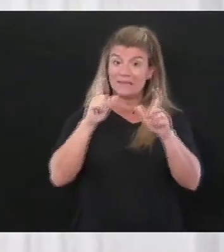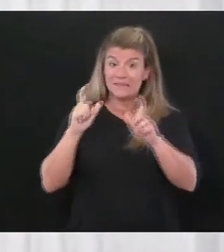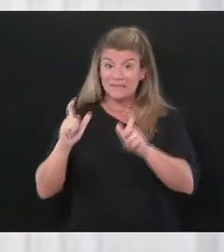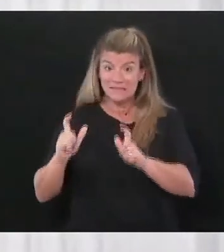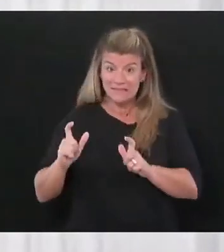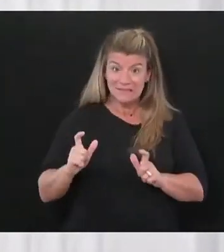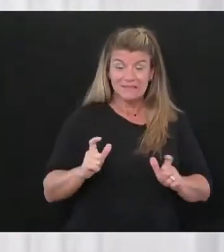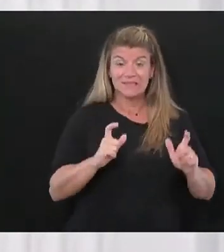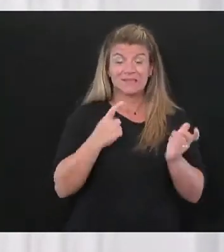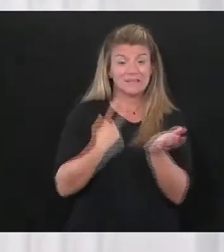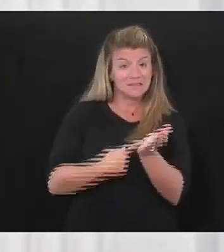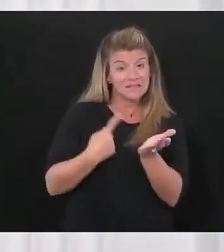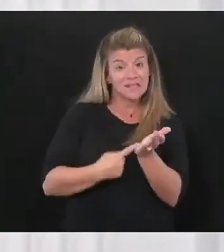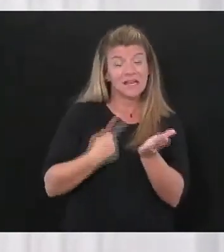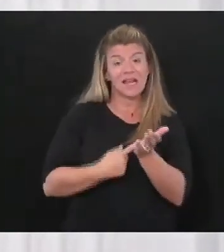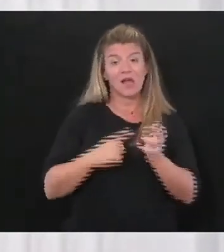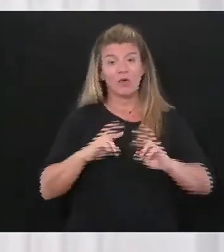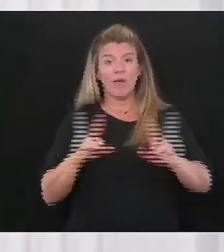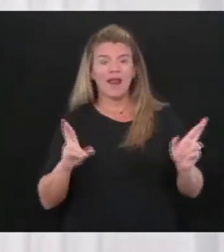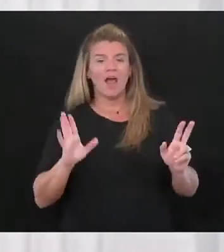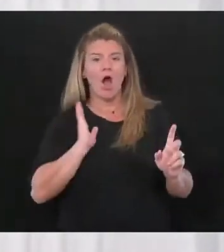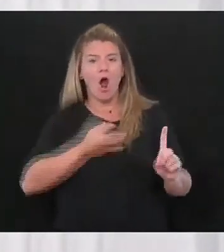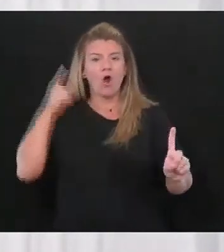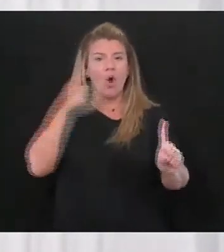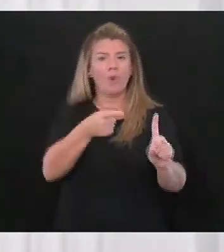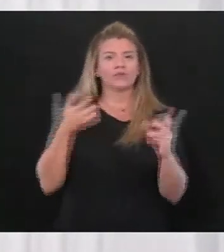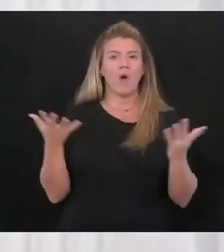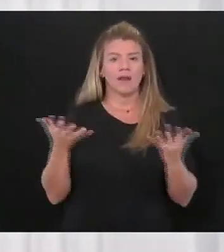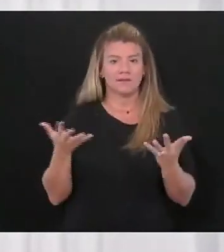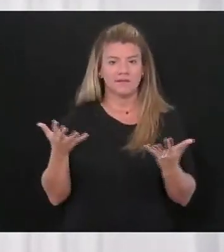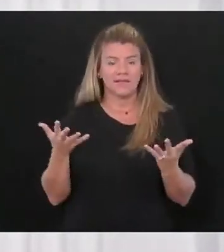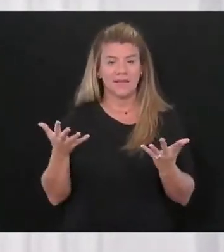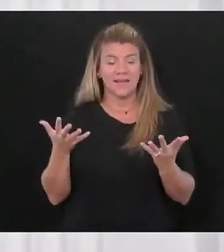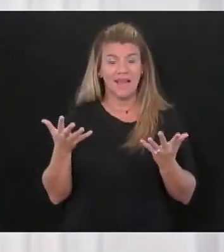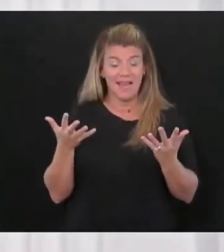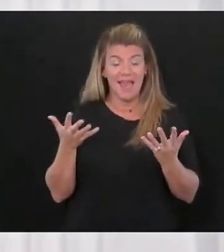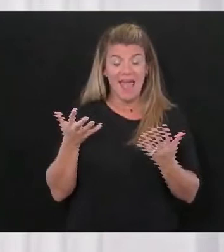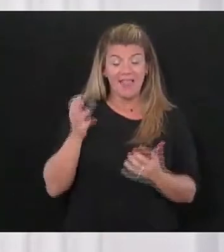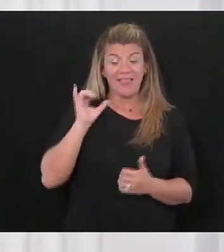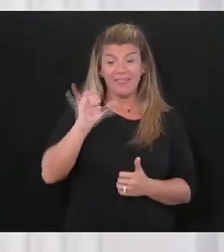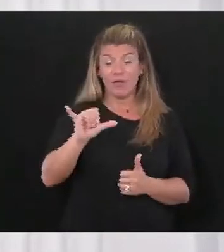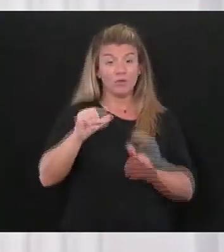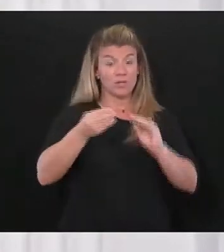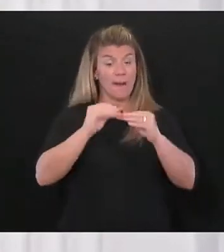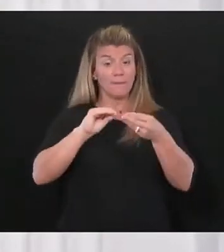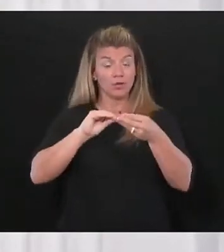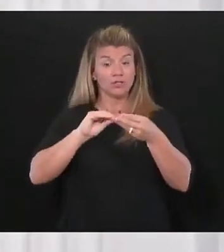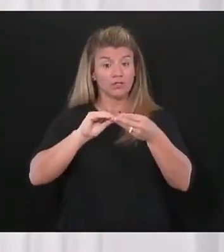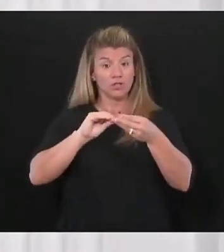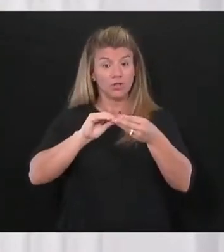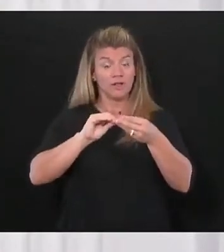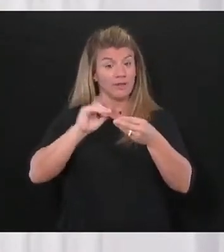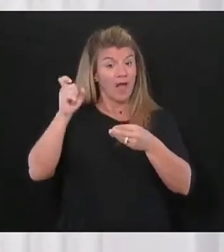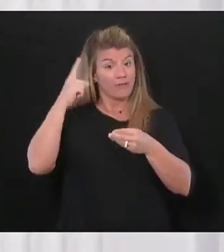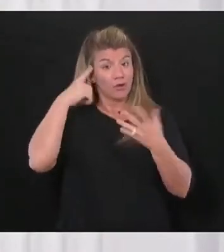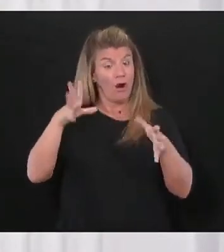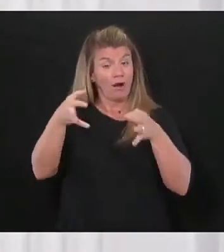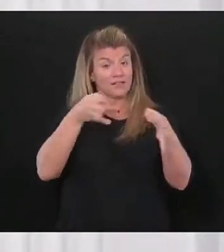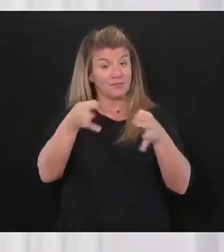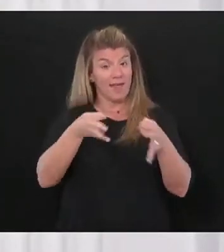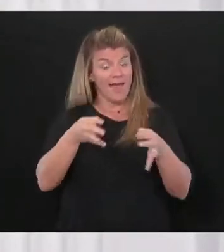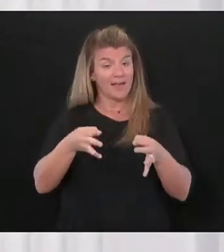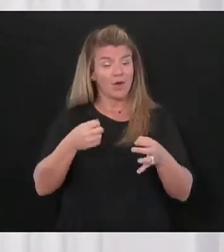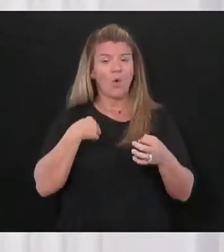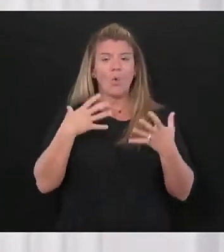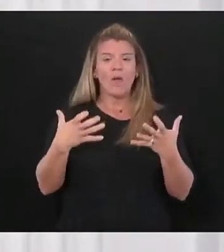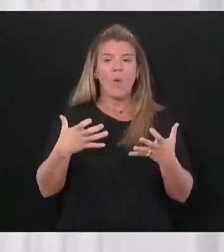about, what's the overall goal. And whatever those metrics are, I think the governor explained them very, very well. We want to make it very